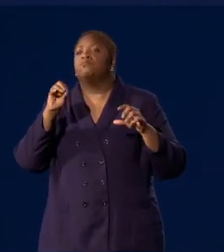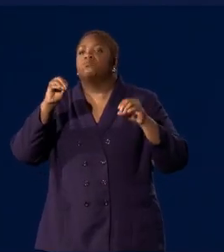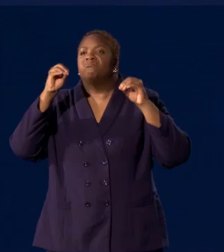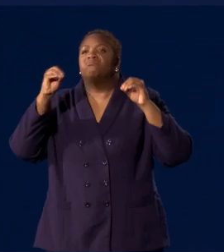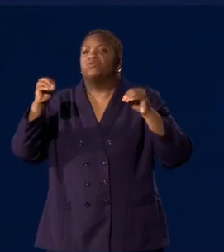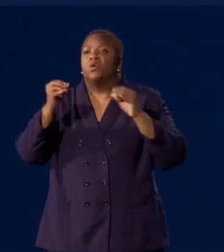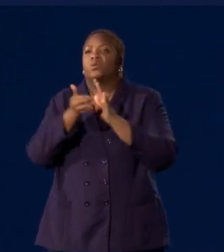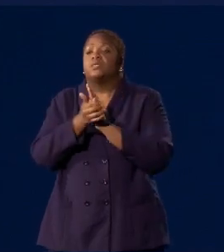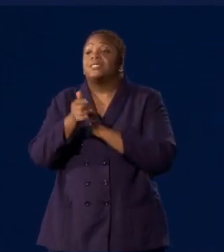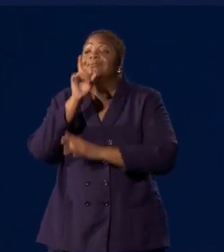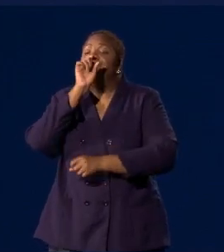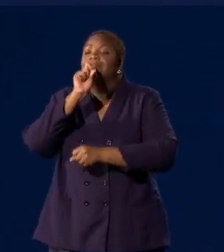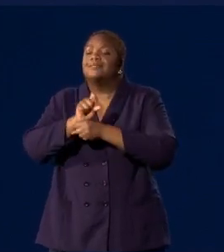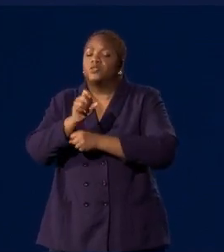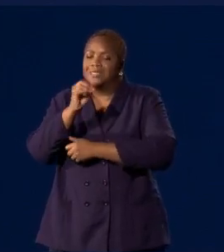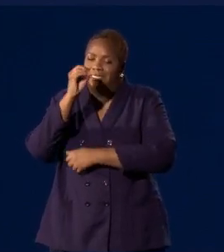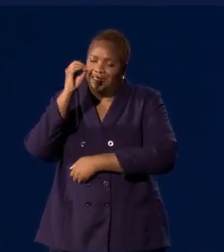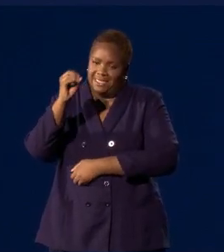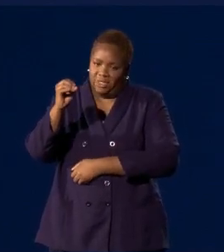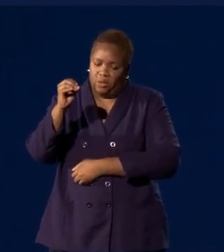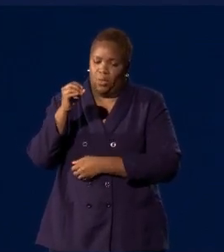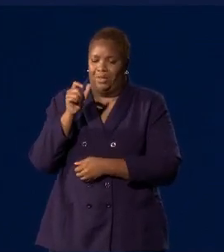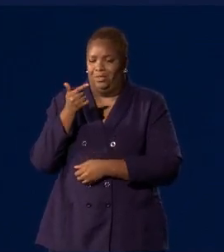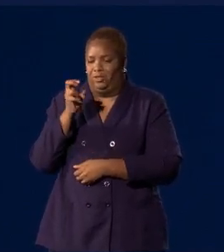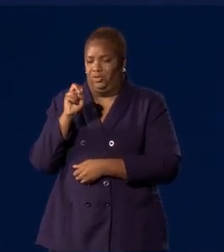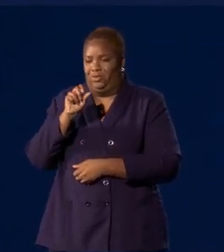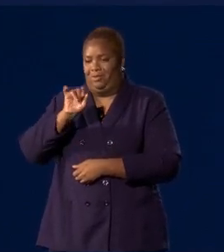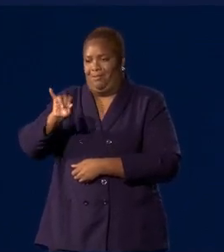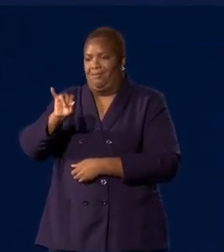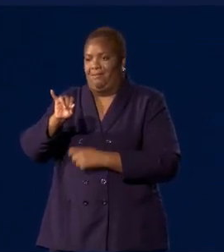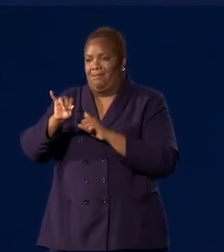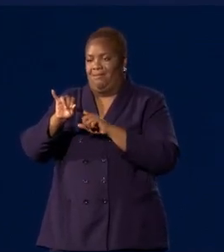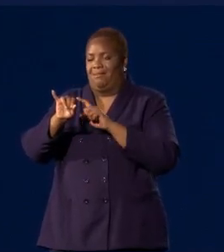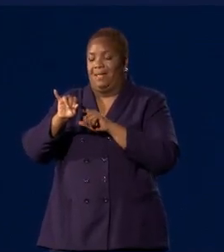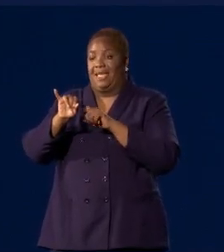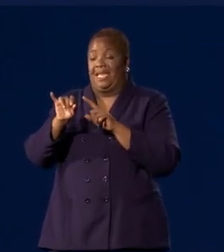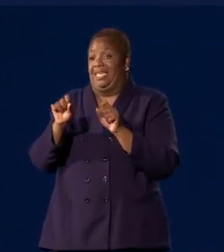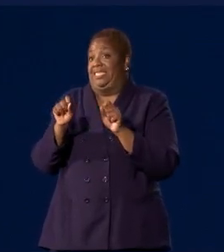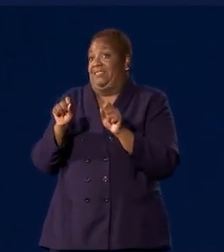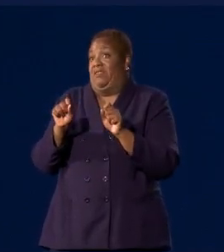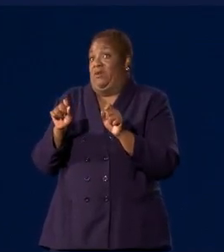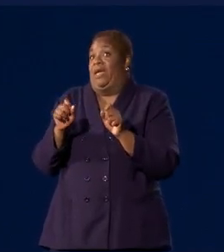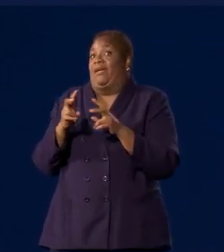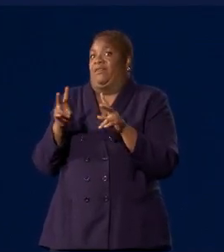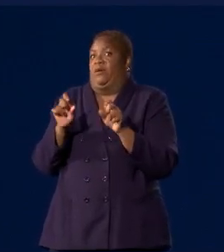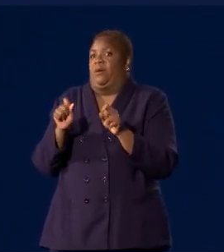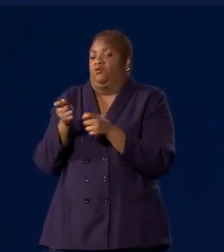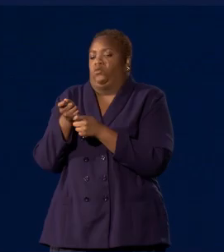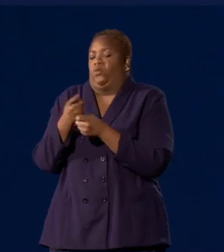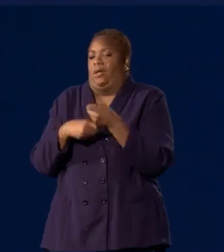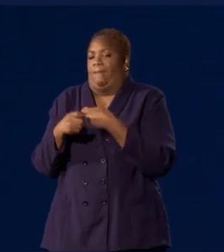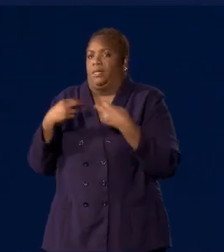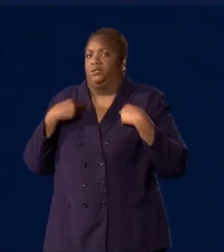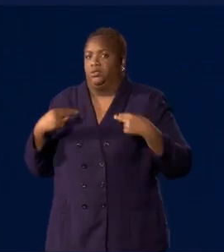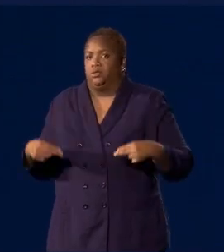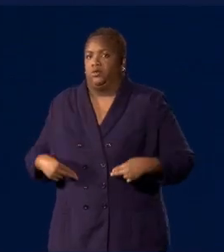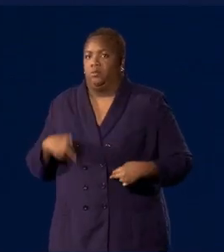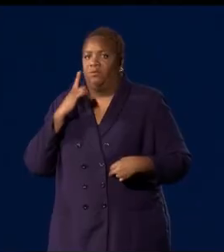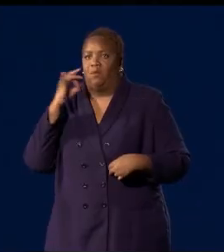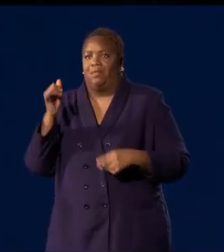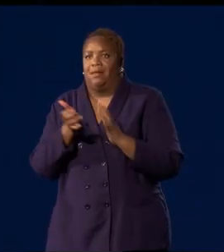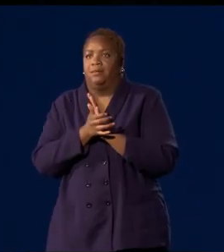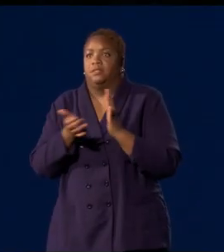skills, literally zero, where GenAI is very likely to replace a human in performing a skill.